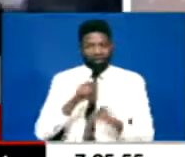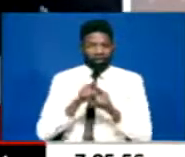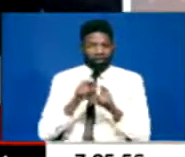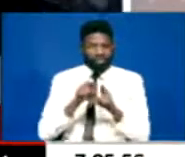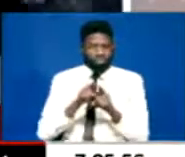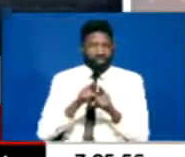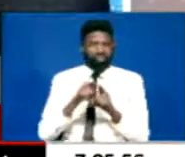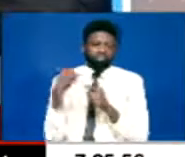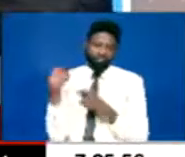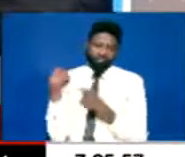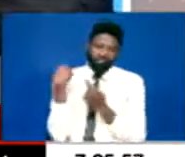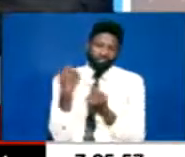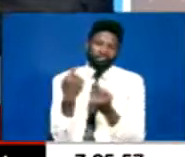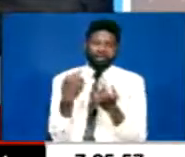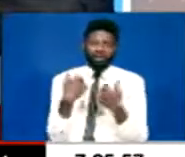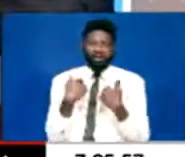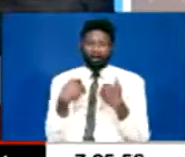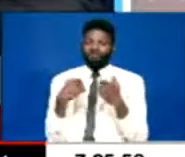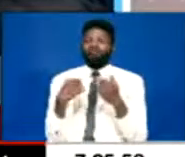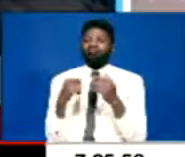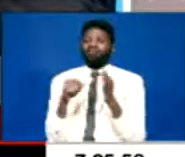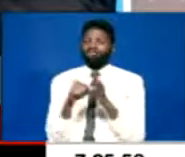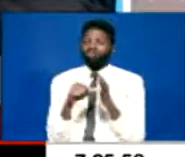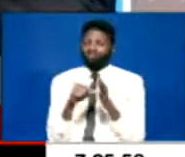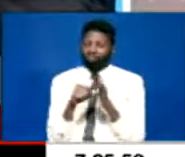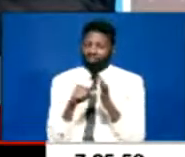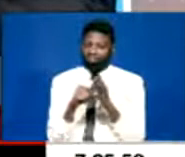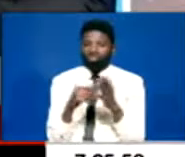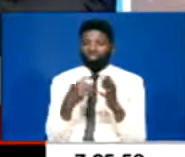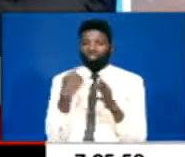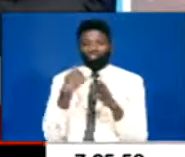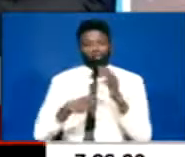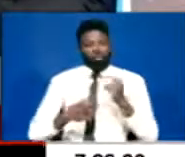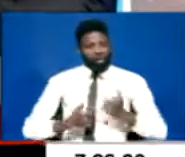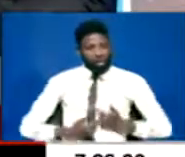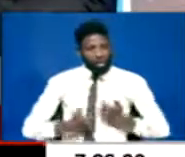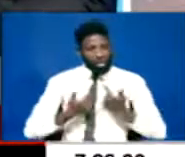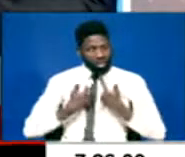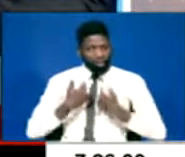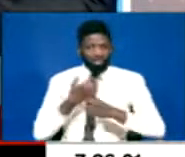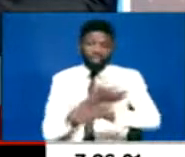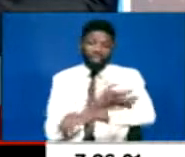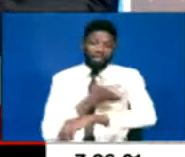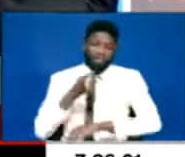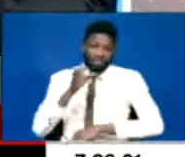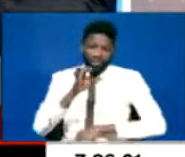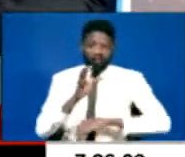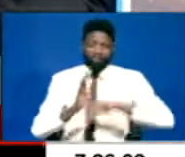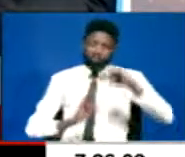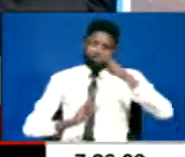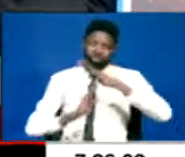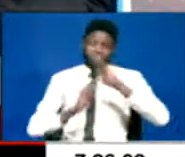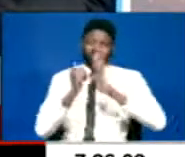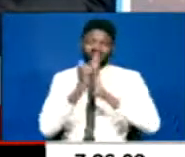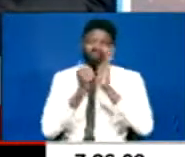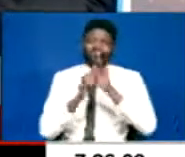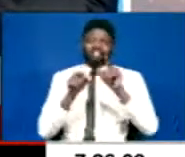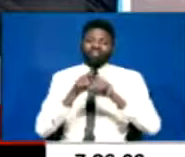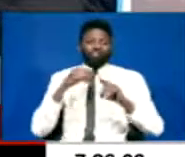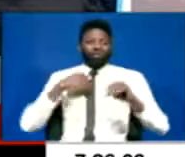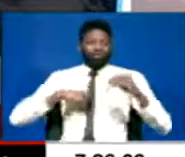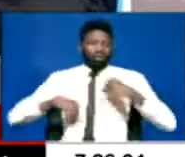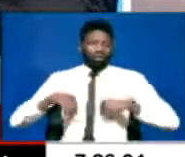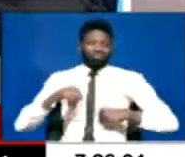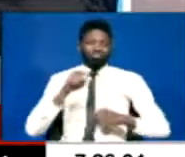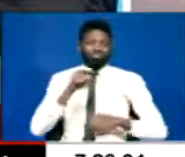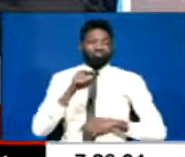in terms of the cost of living. And empowerment is top of the agenda, and the war against corruption, because you would agree the pilferage that happens in public